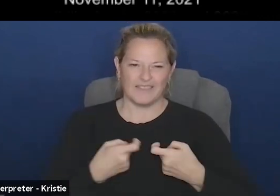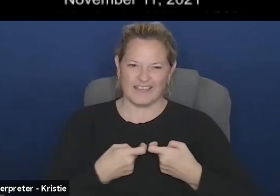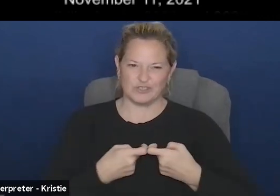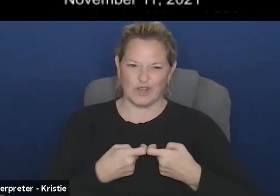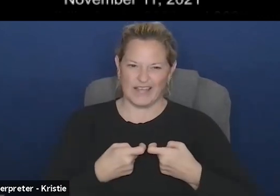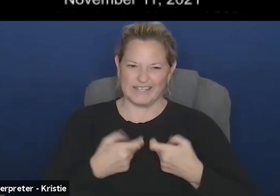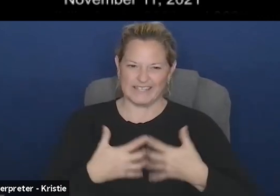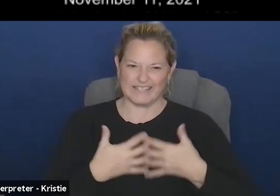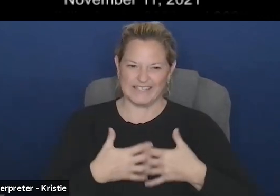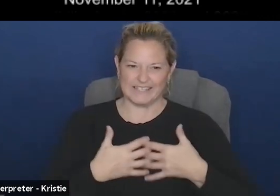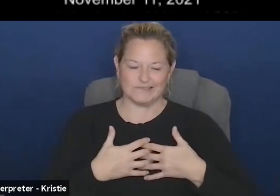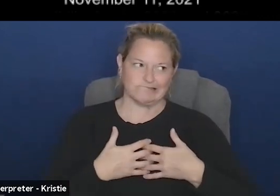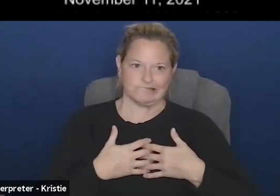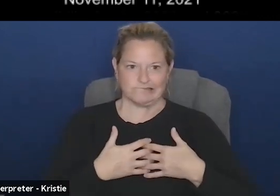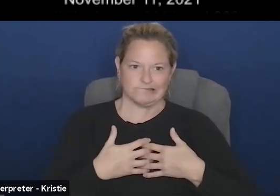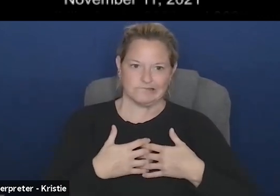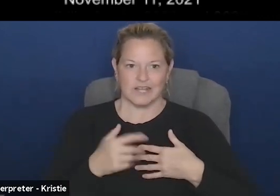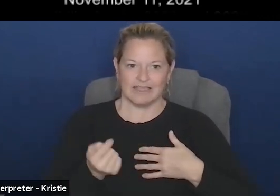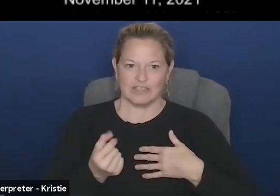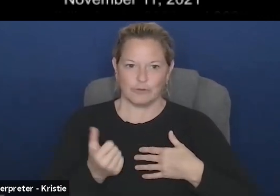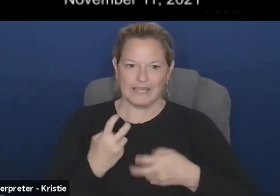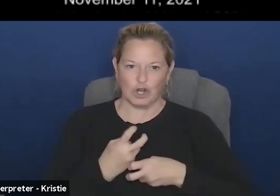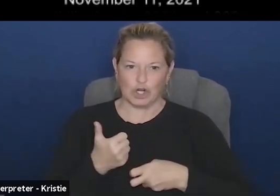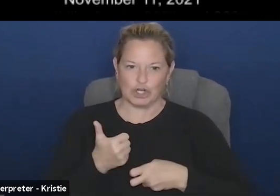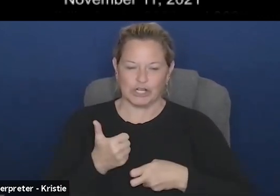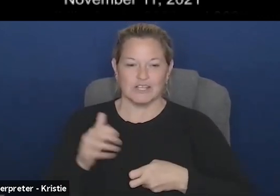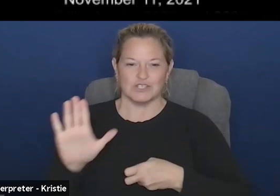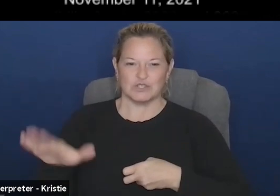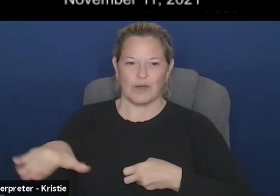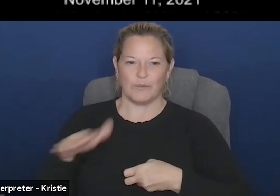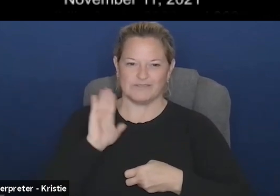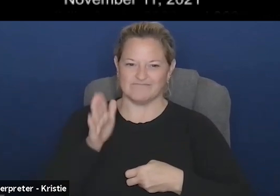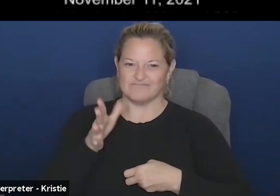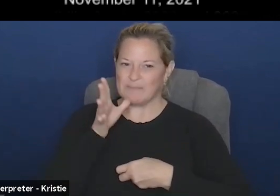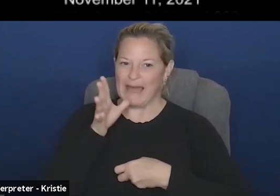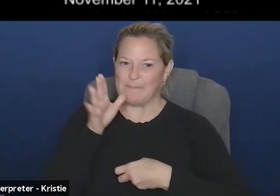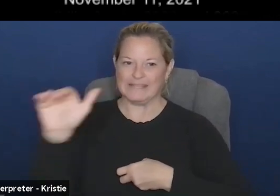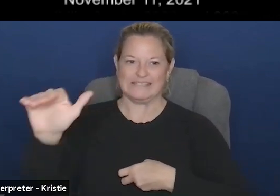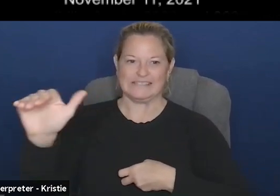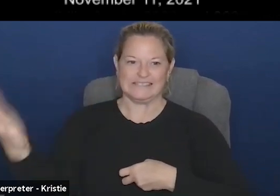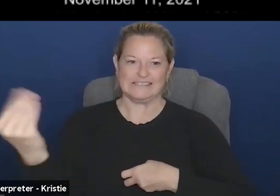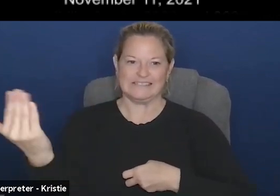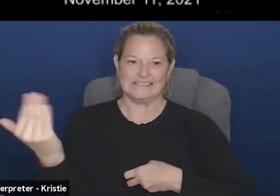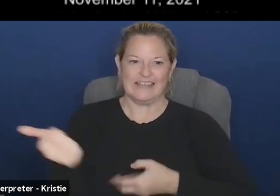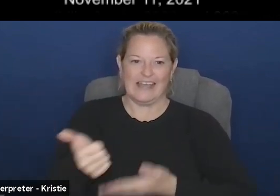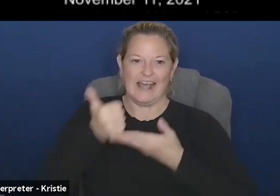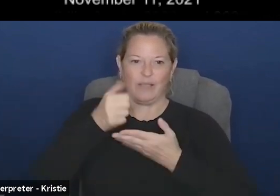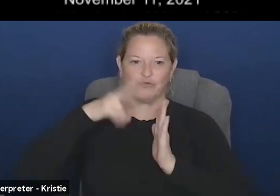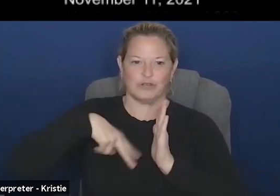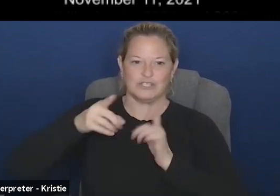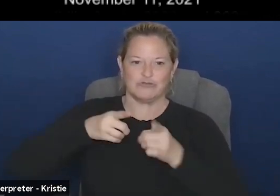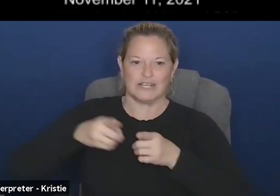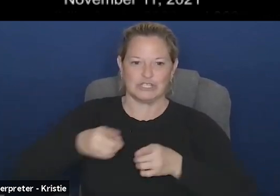my mom read me the directions. I was nervous about soldering as a child, so I would have her do the